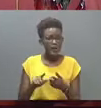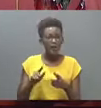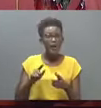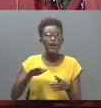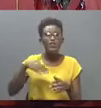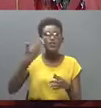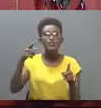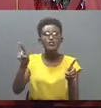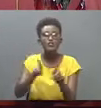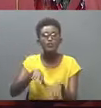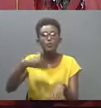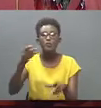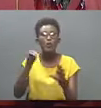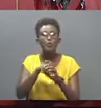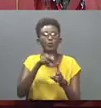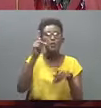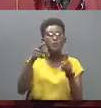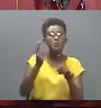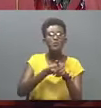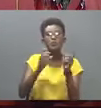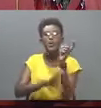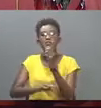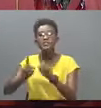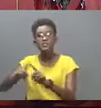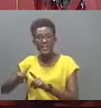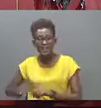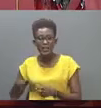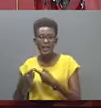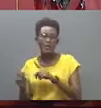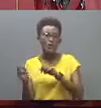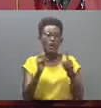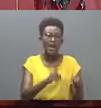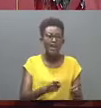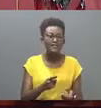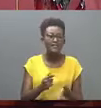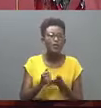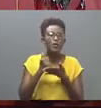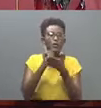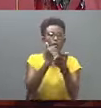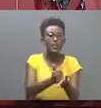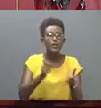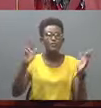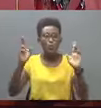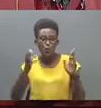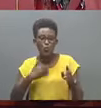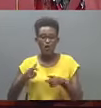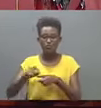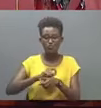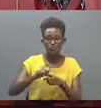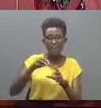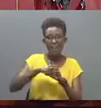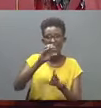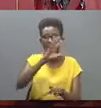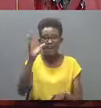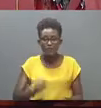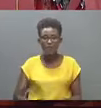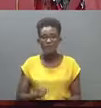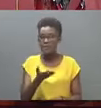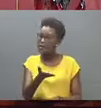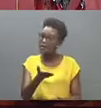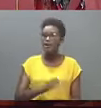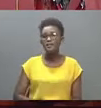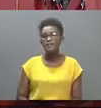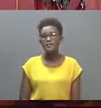century, the Arabs and the Portuguese came in the name of coming to open up Africa, to trade with Africa. Mu kinyejana cya